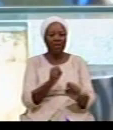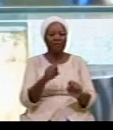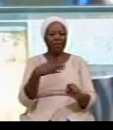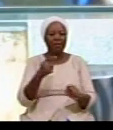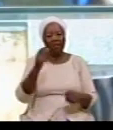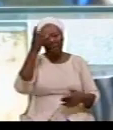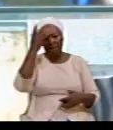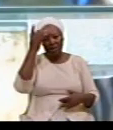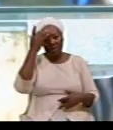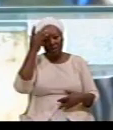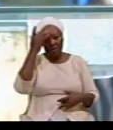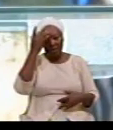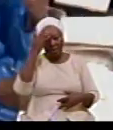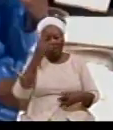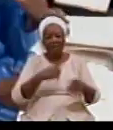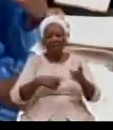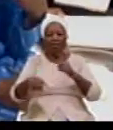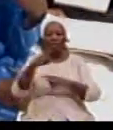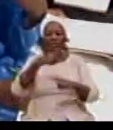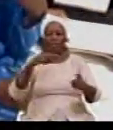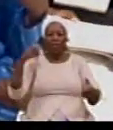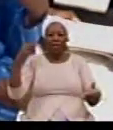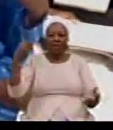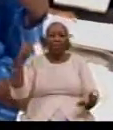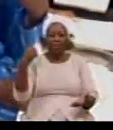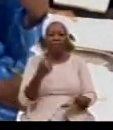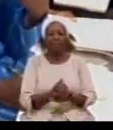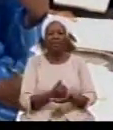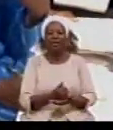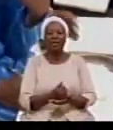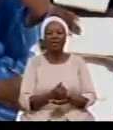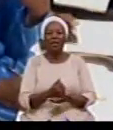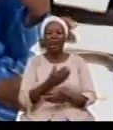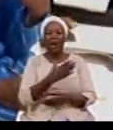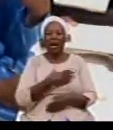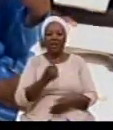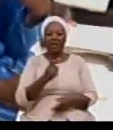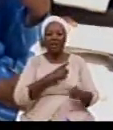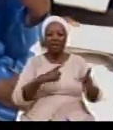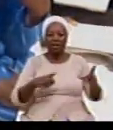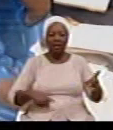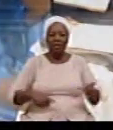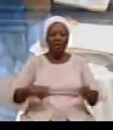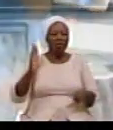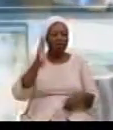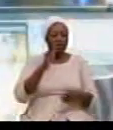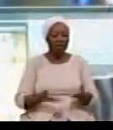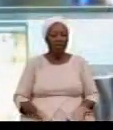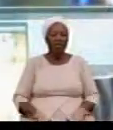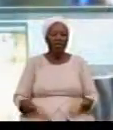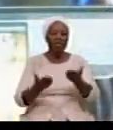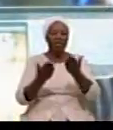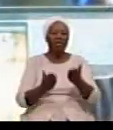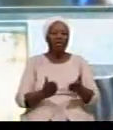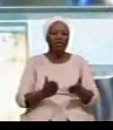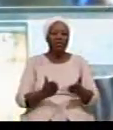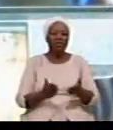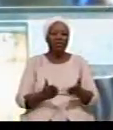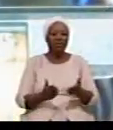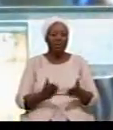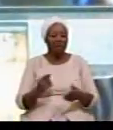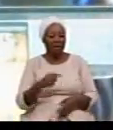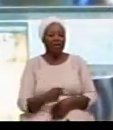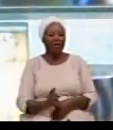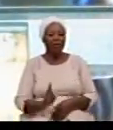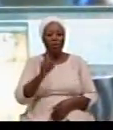You missed an amen there. Amen. And the Lord shall raise him up. And if he has